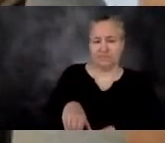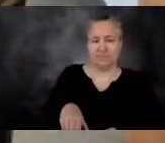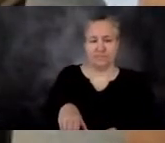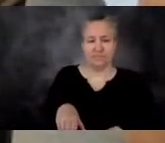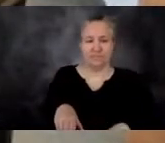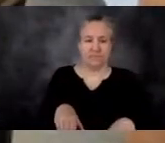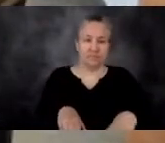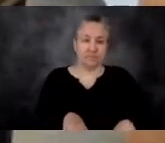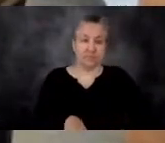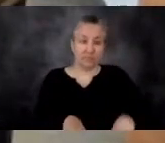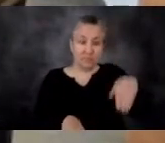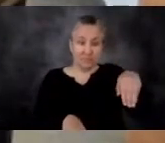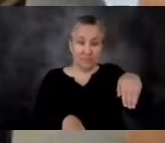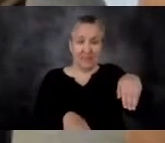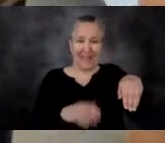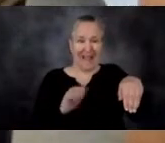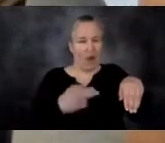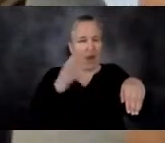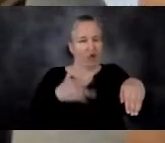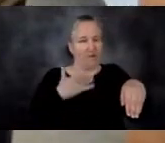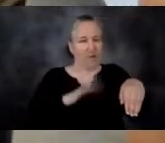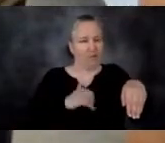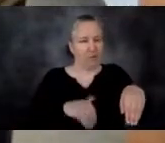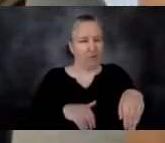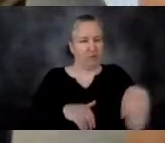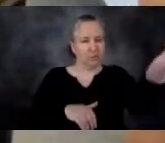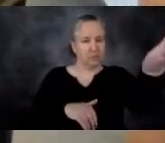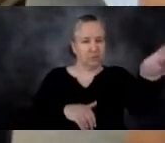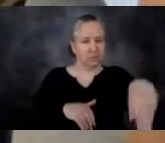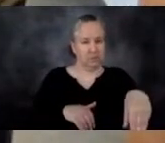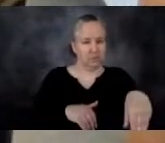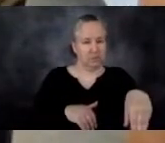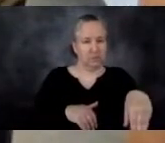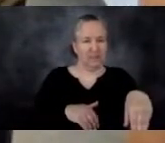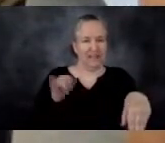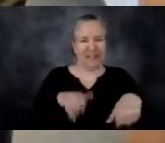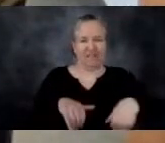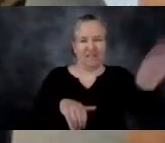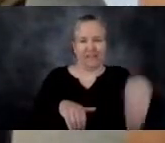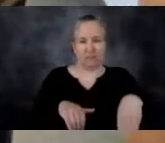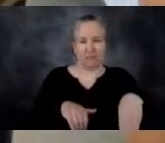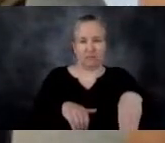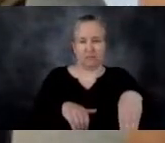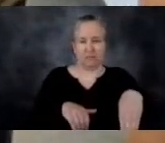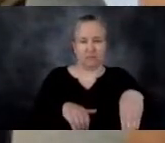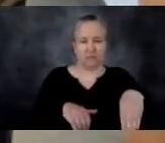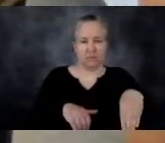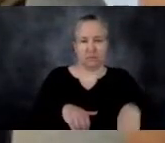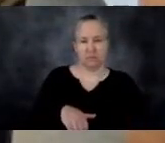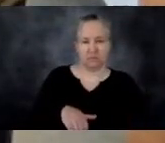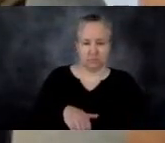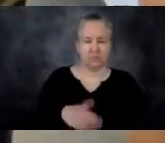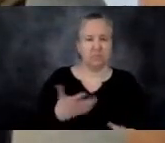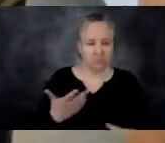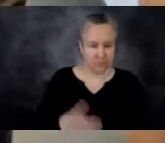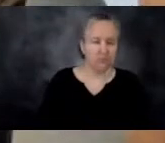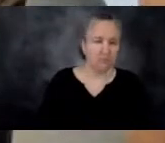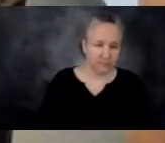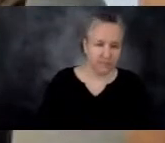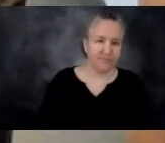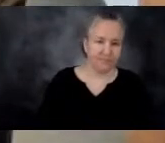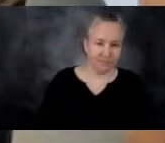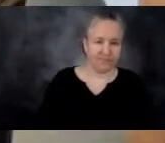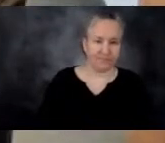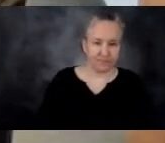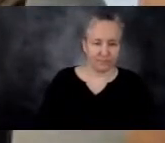up, as high as you feel comfortable with good posture, quick kick, like you're flicking something off your foot, knee back, leg back